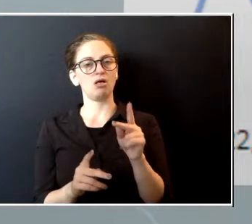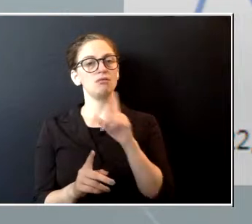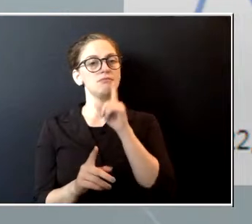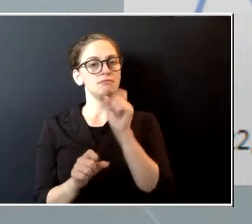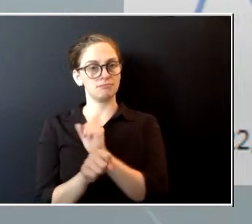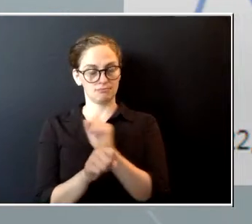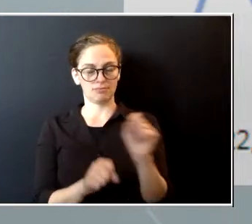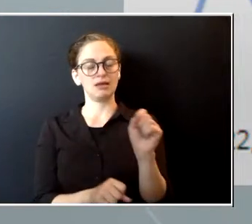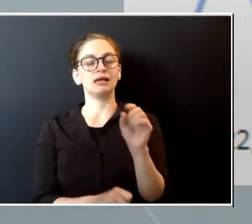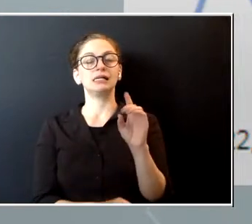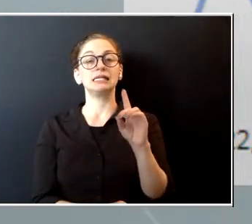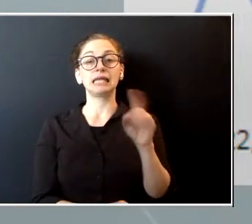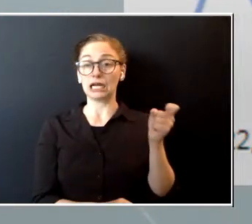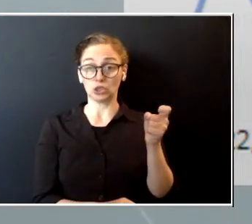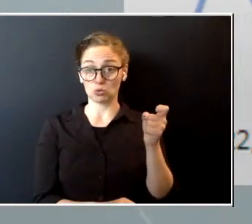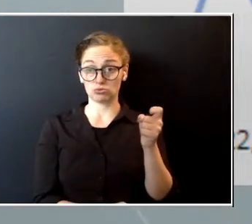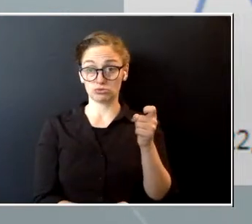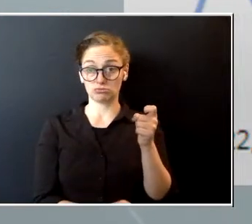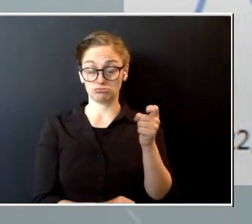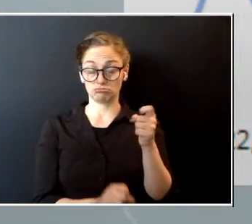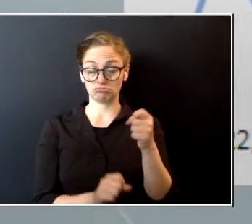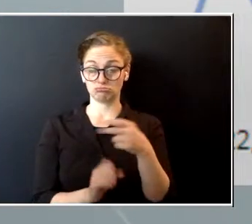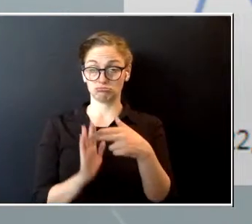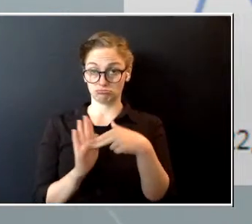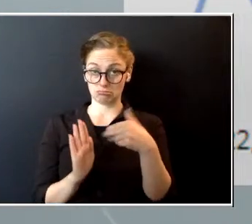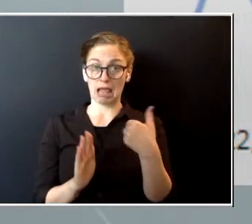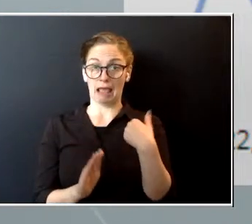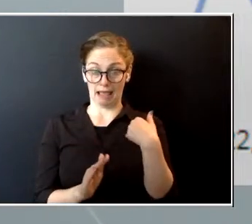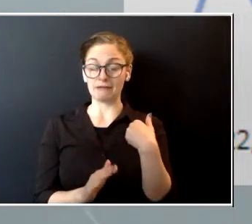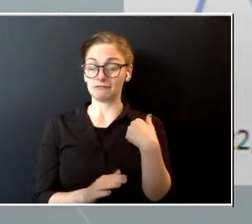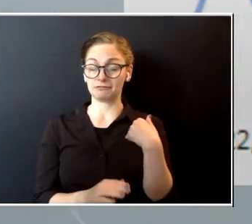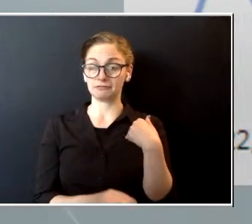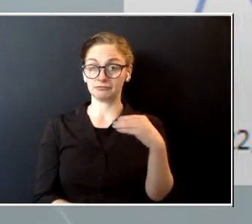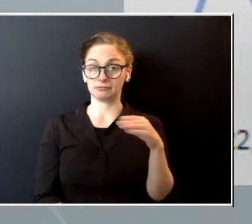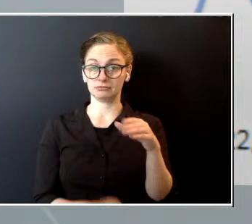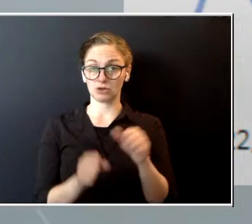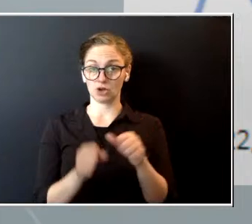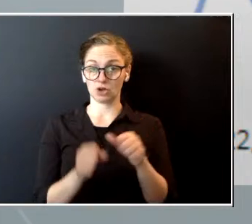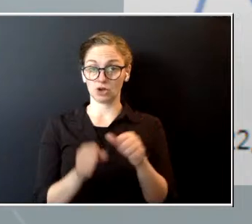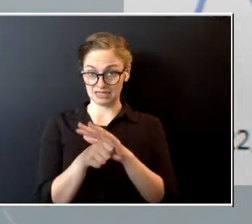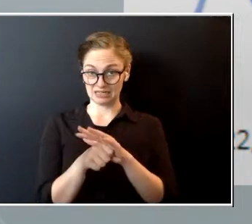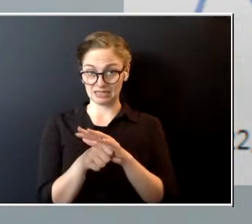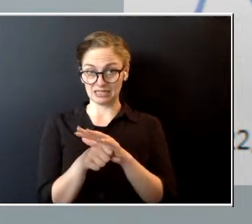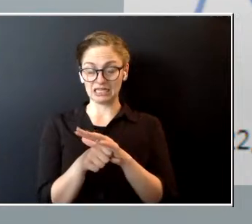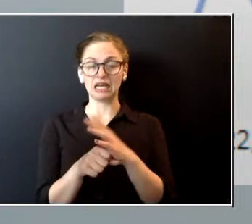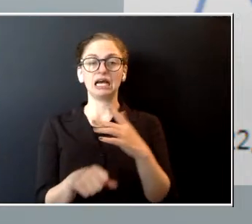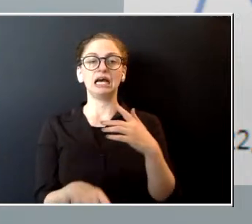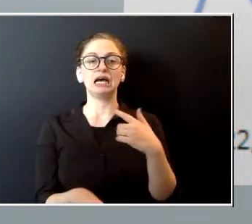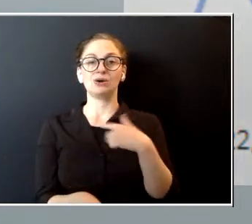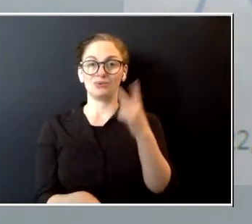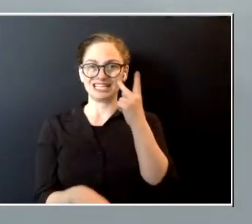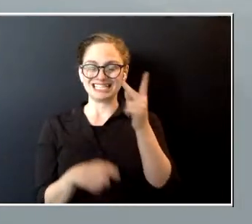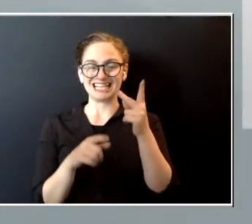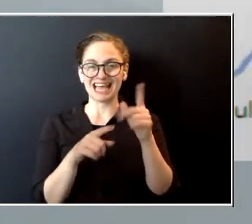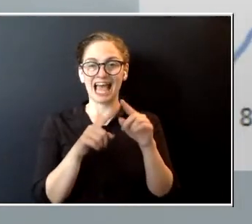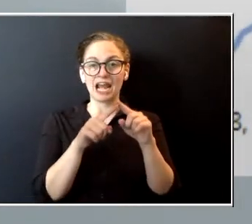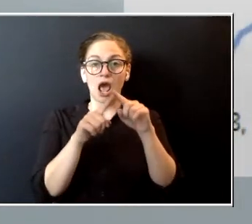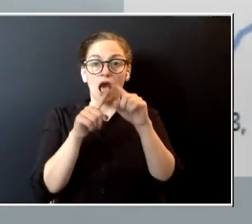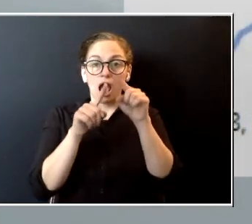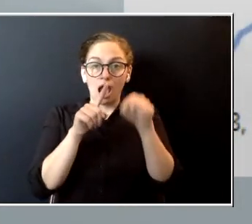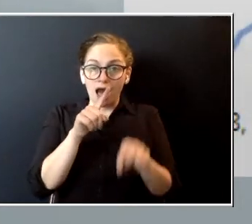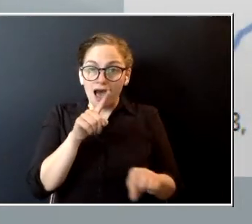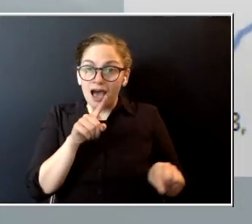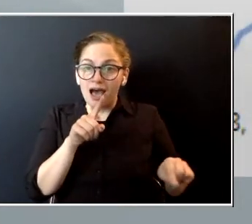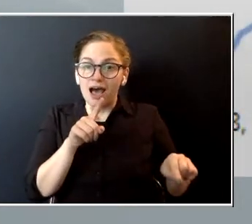And you can see there was that nadir there, but we have seen now an increase in the percent of positive